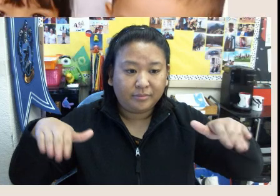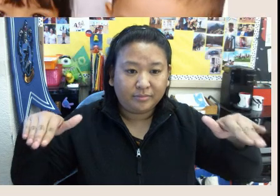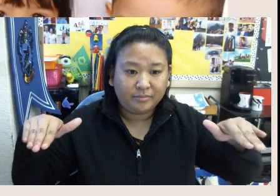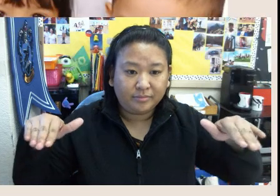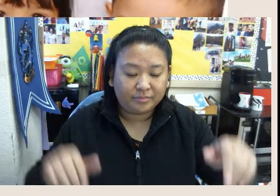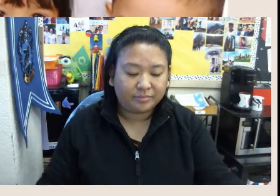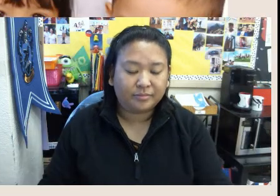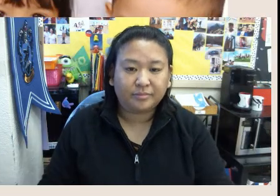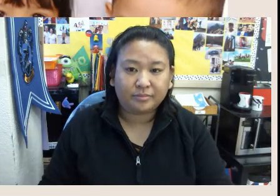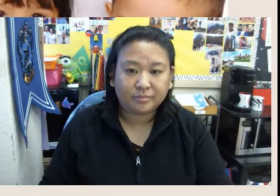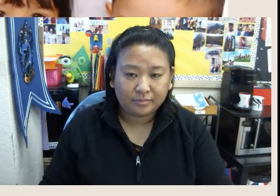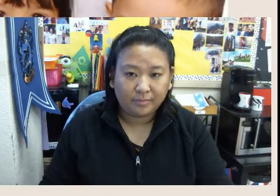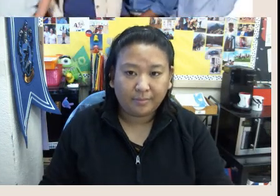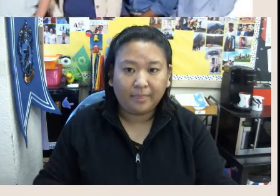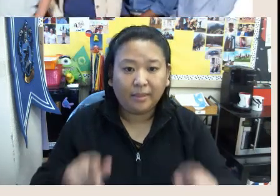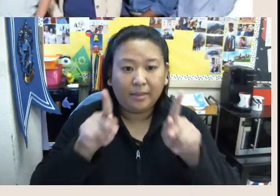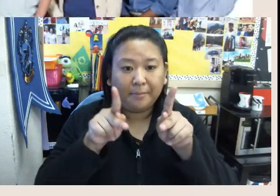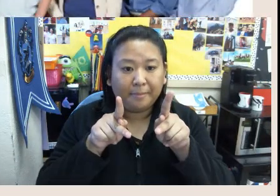children,